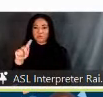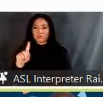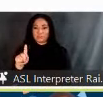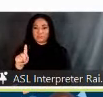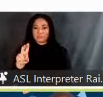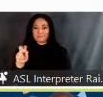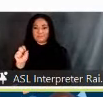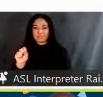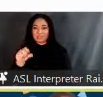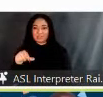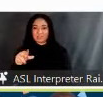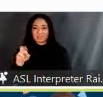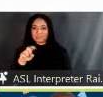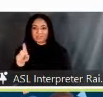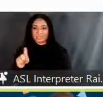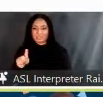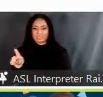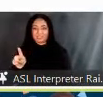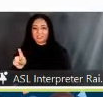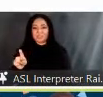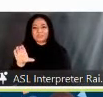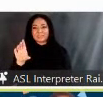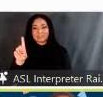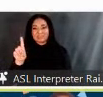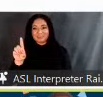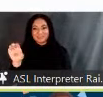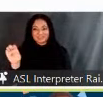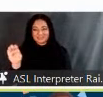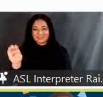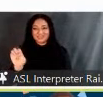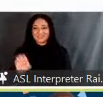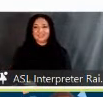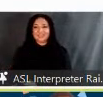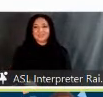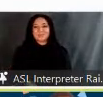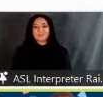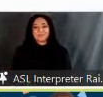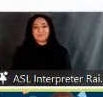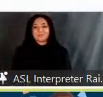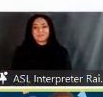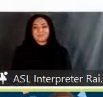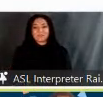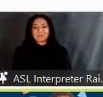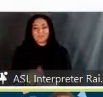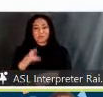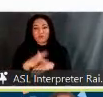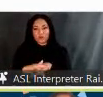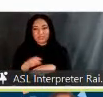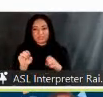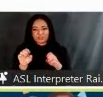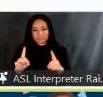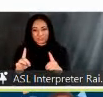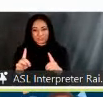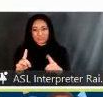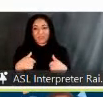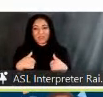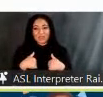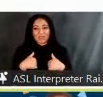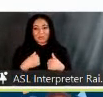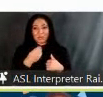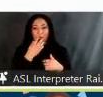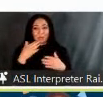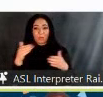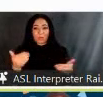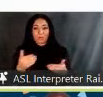Implementation and Support Office within the Early Education Division at the California Department of Education. I want to extend a warm welcome